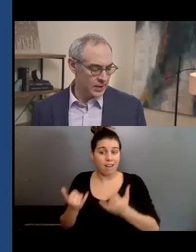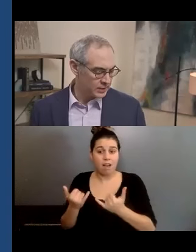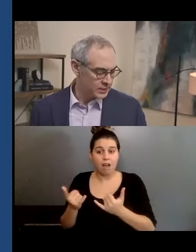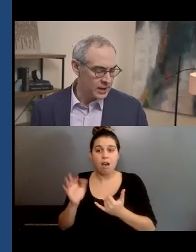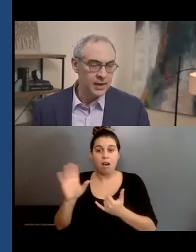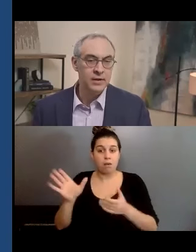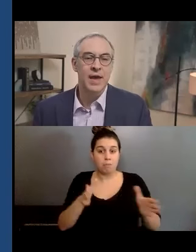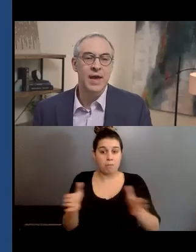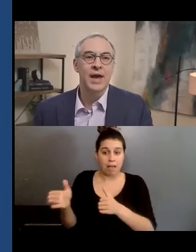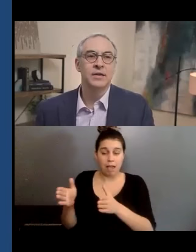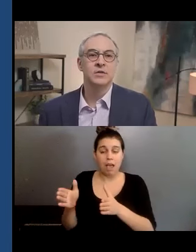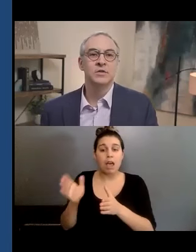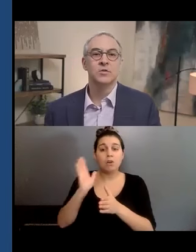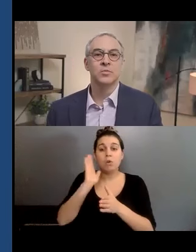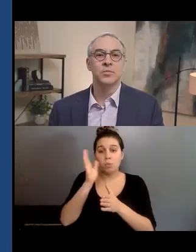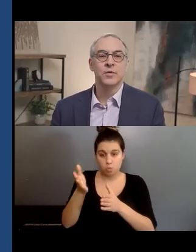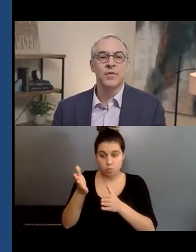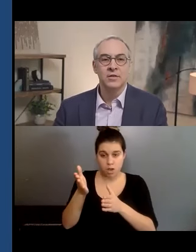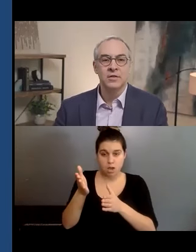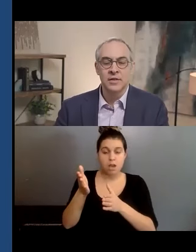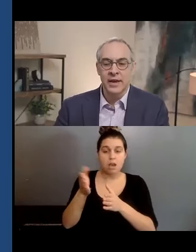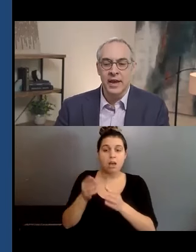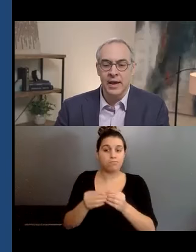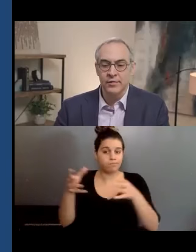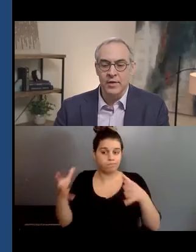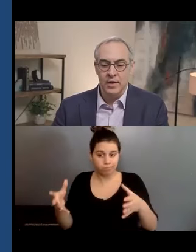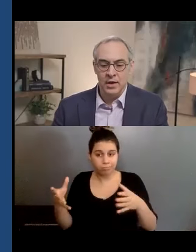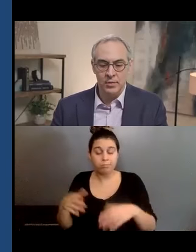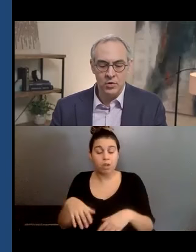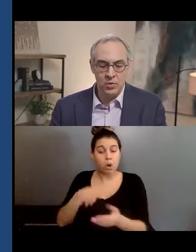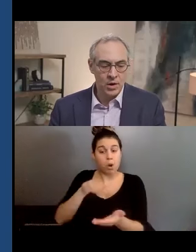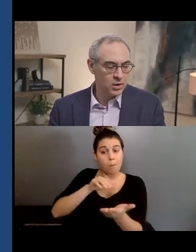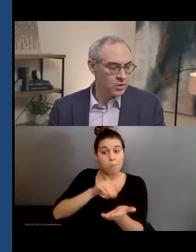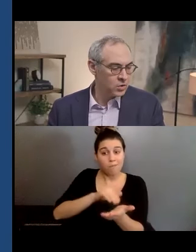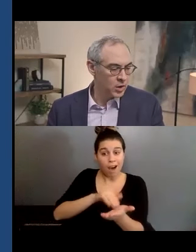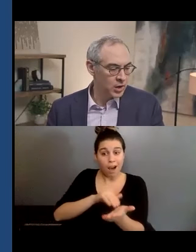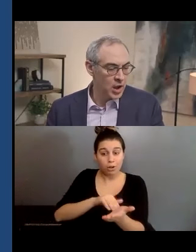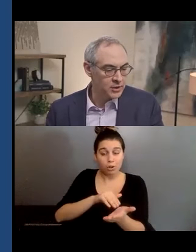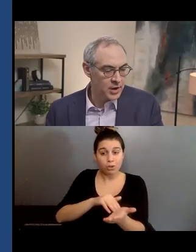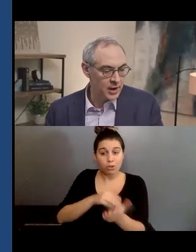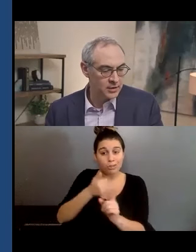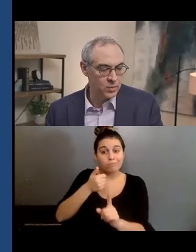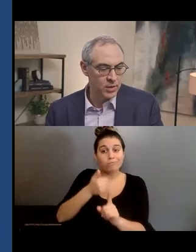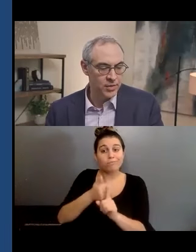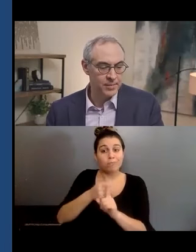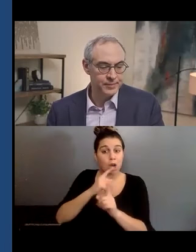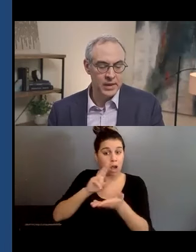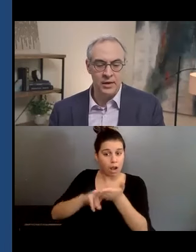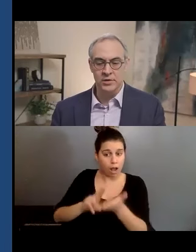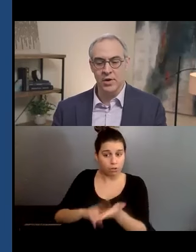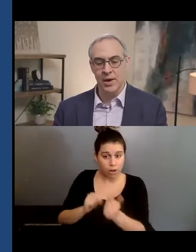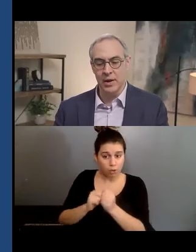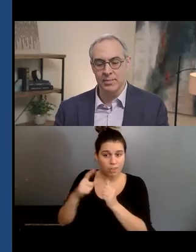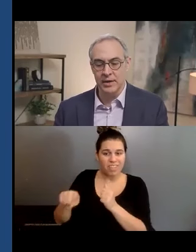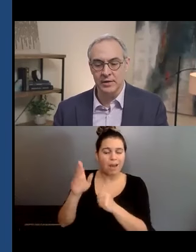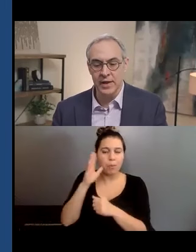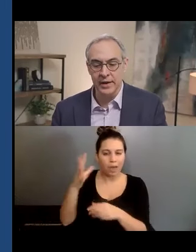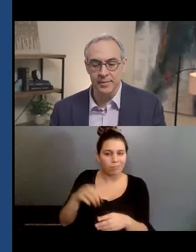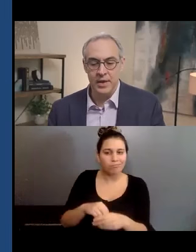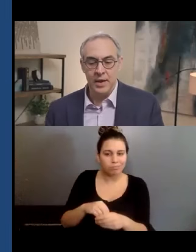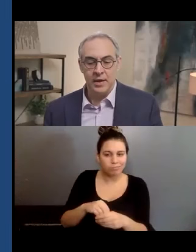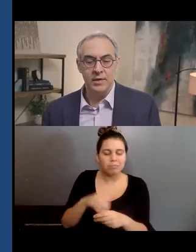to extend that into providers that they have who are contracted with them. And I'll describe what I mean